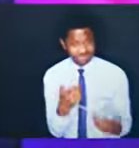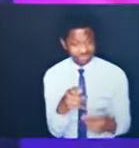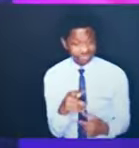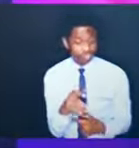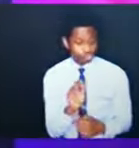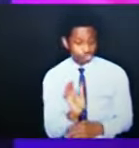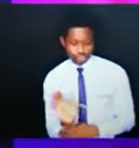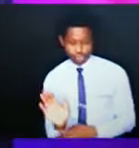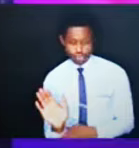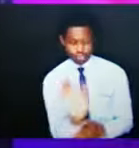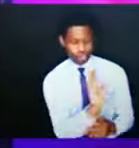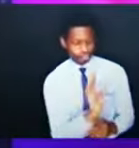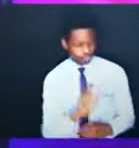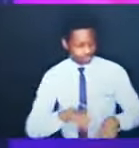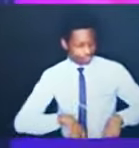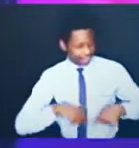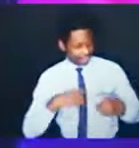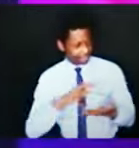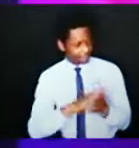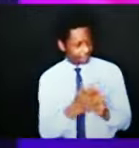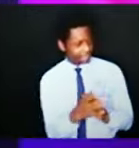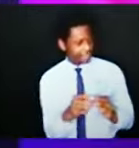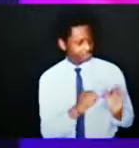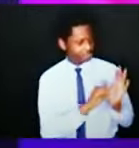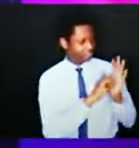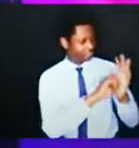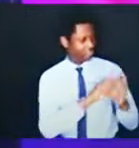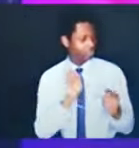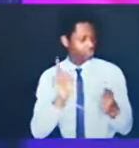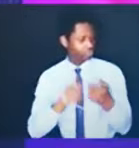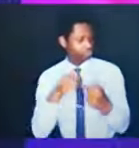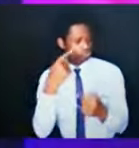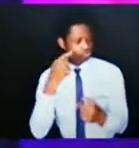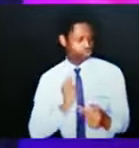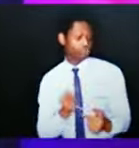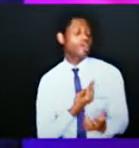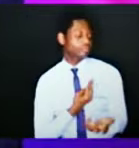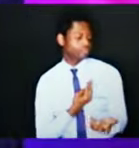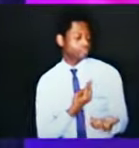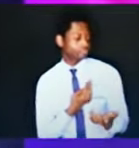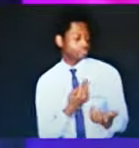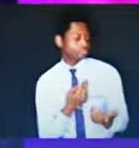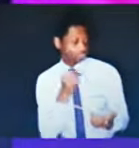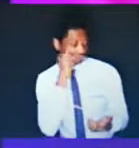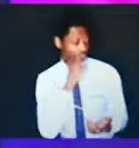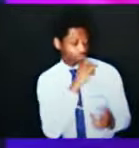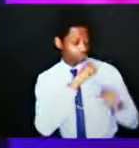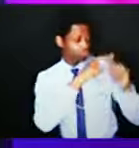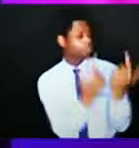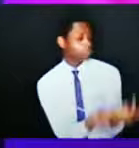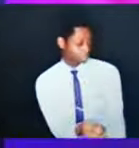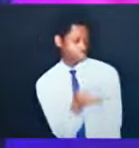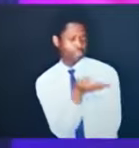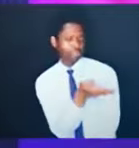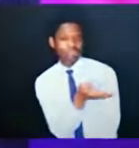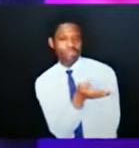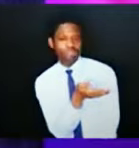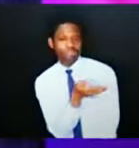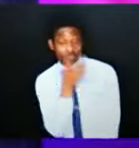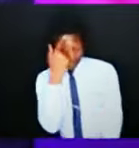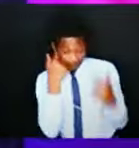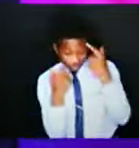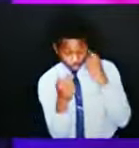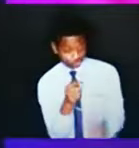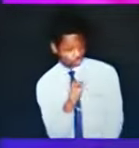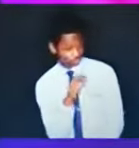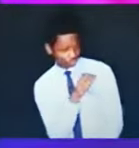their life is an example to us. And the way into Anna won a brabo no e betumi aye hweso bi e di amaye. Because